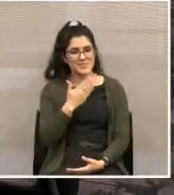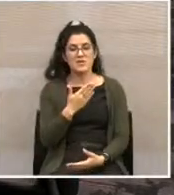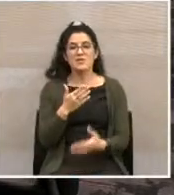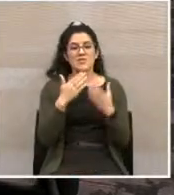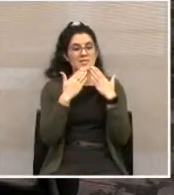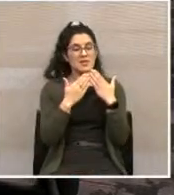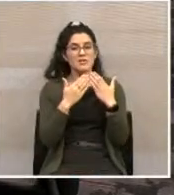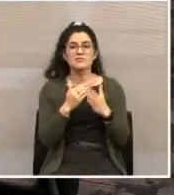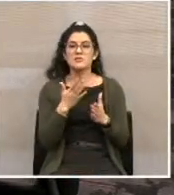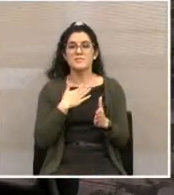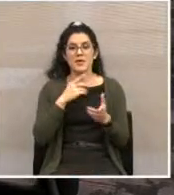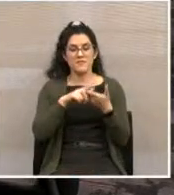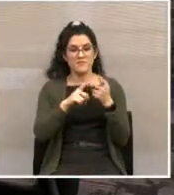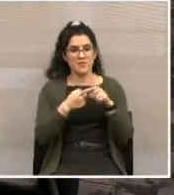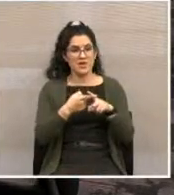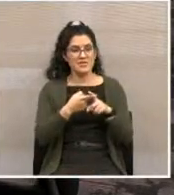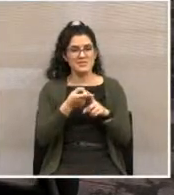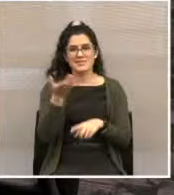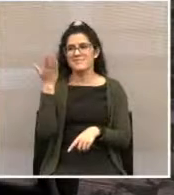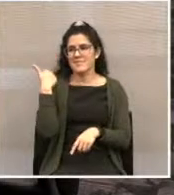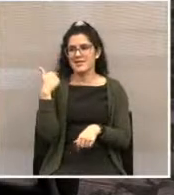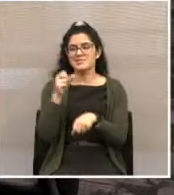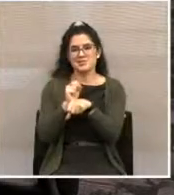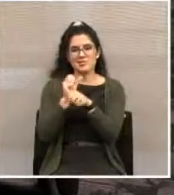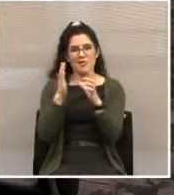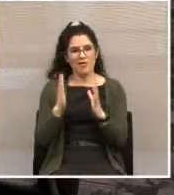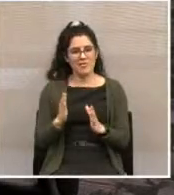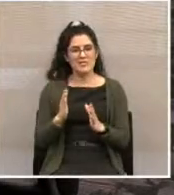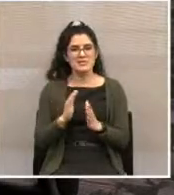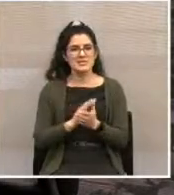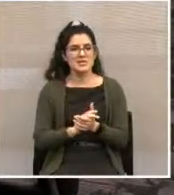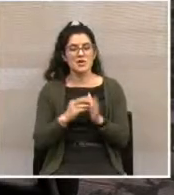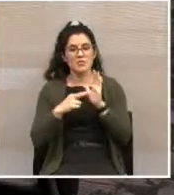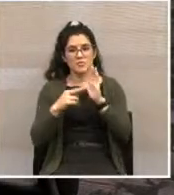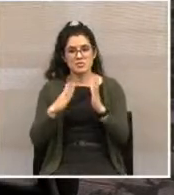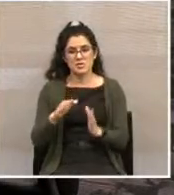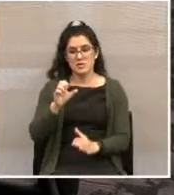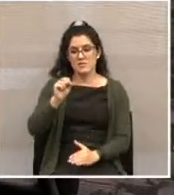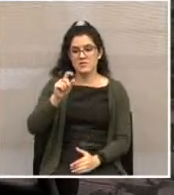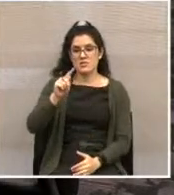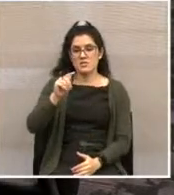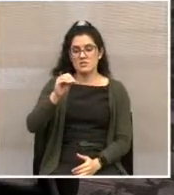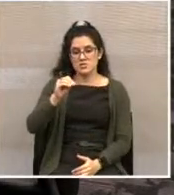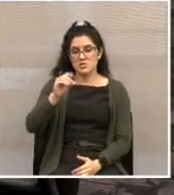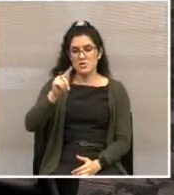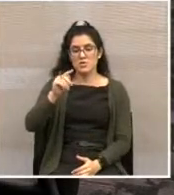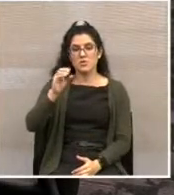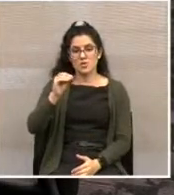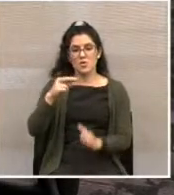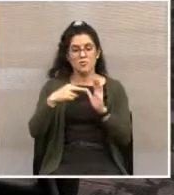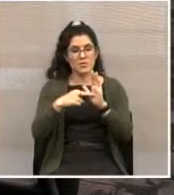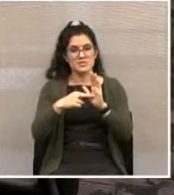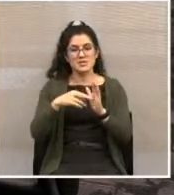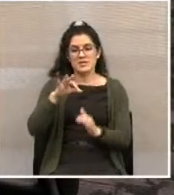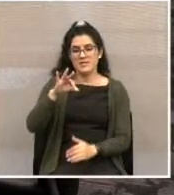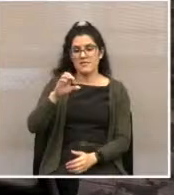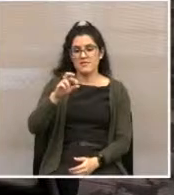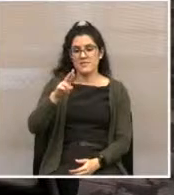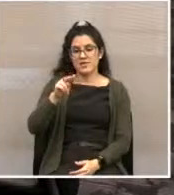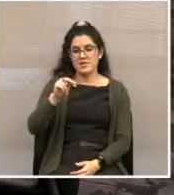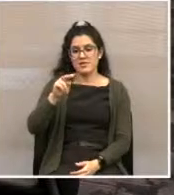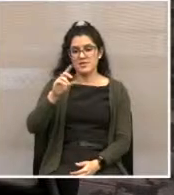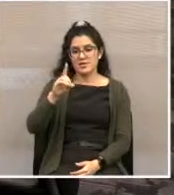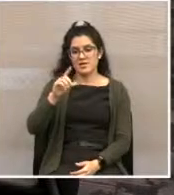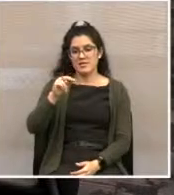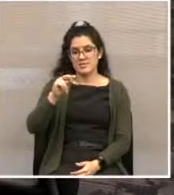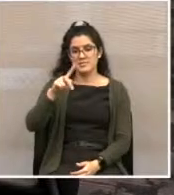to my dear friends, past colleagues, Representative Aguilar, Representative Soto, Representative Fernandez, and Barragan